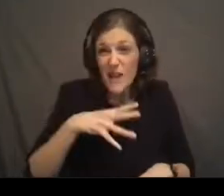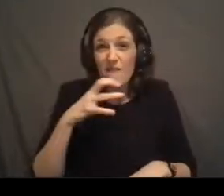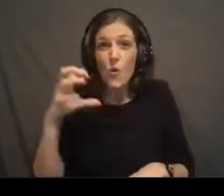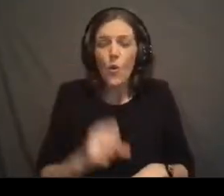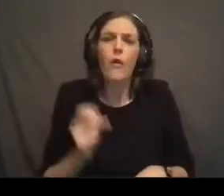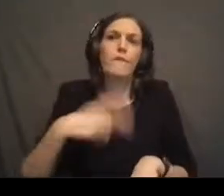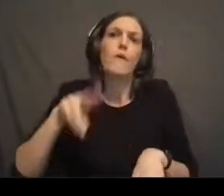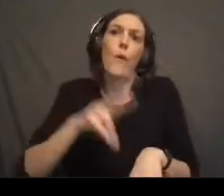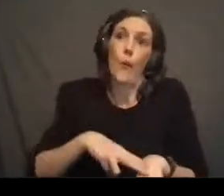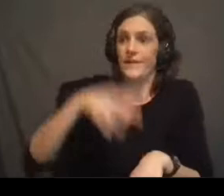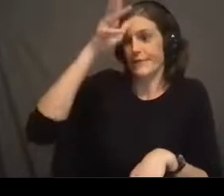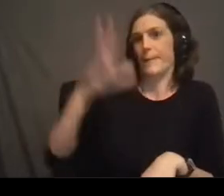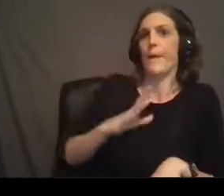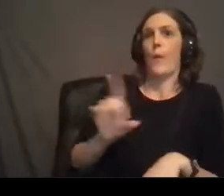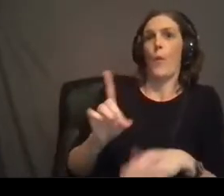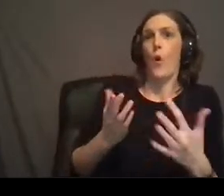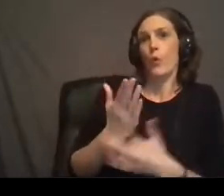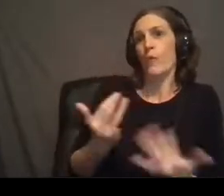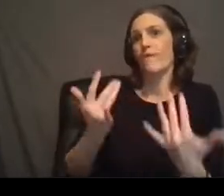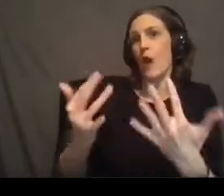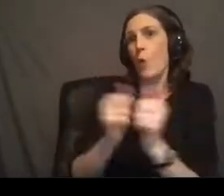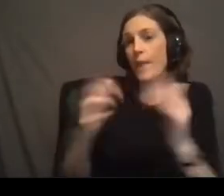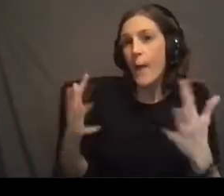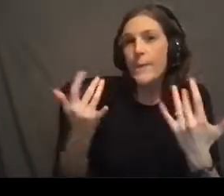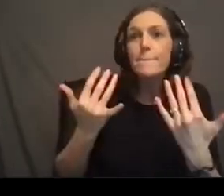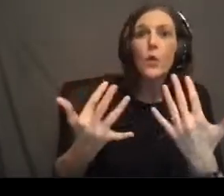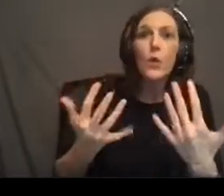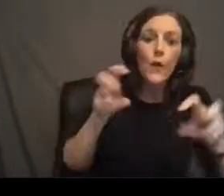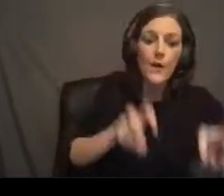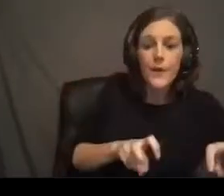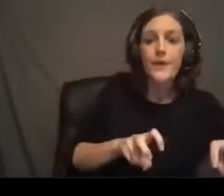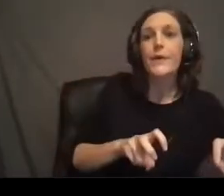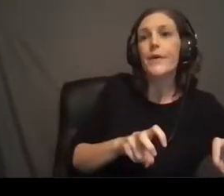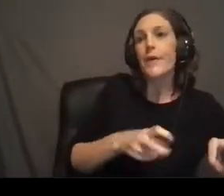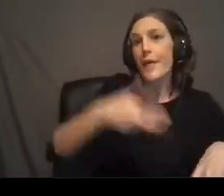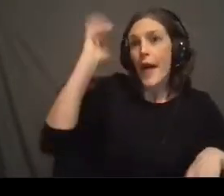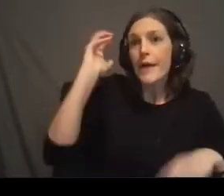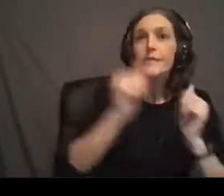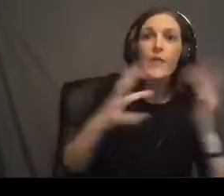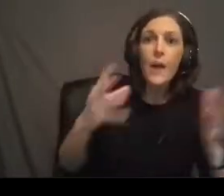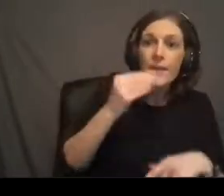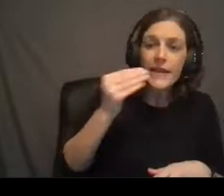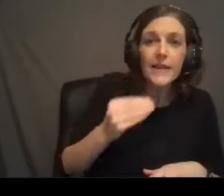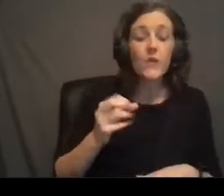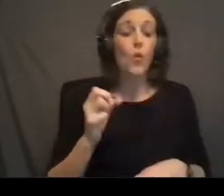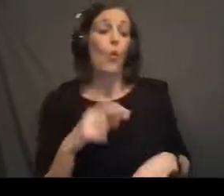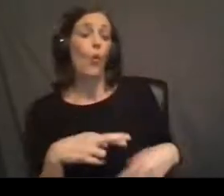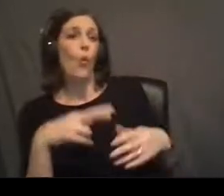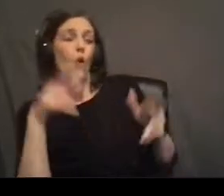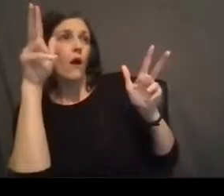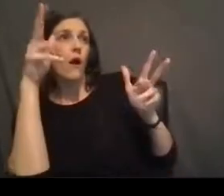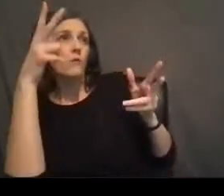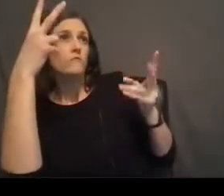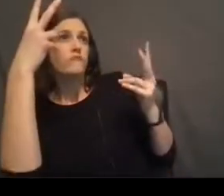the men who could literally walk through fire without being burned, or sit next to hungry lions and not be devoured. Or read the king's mind and foretell